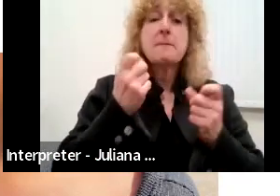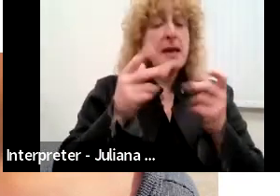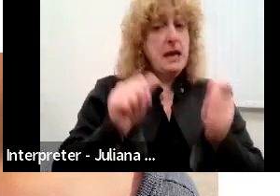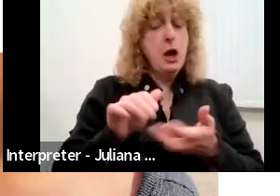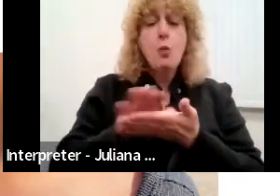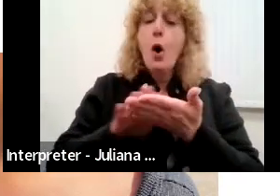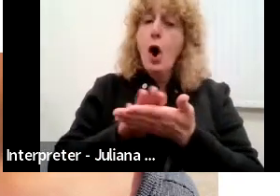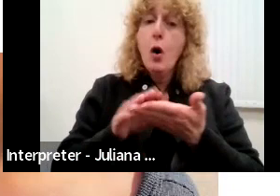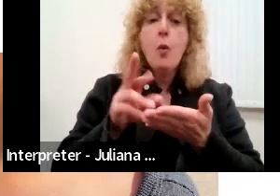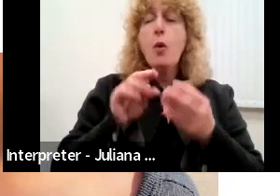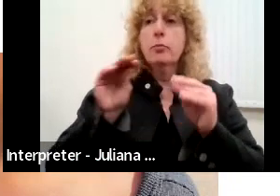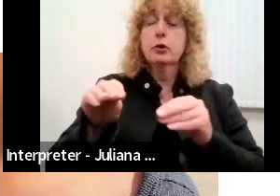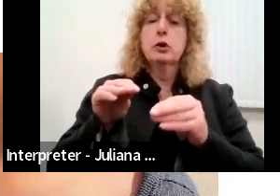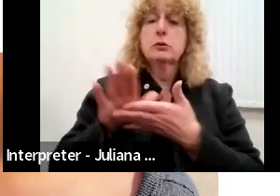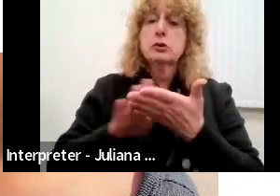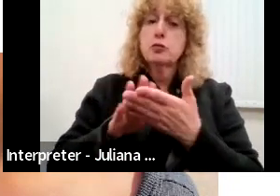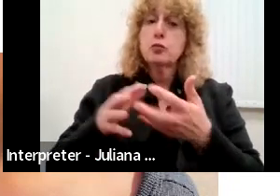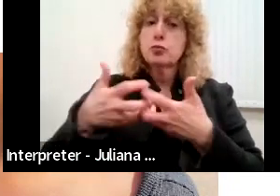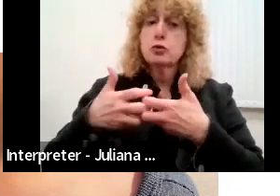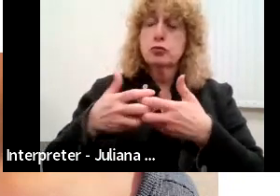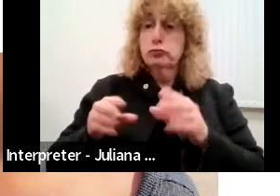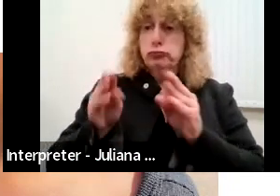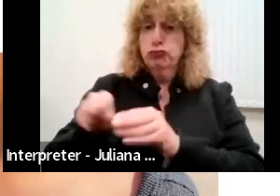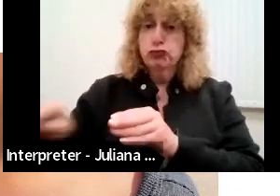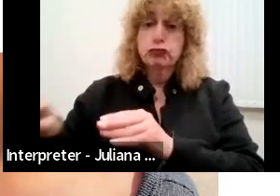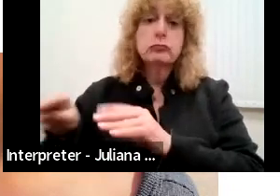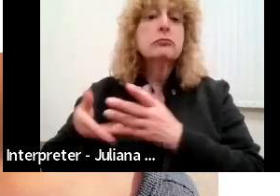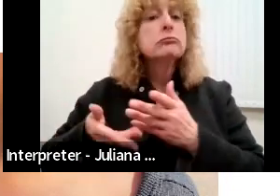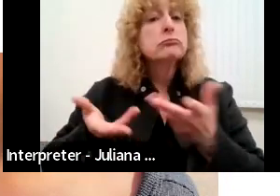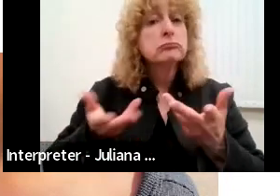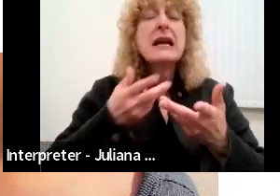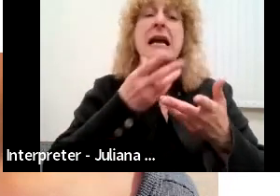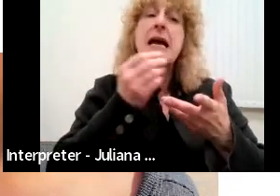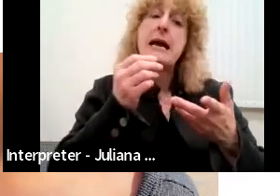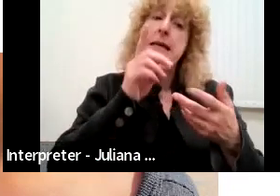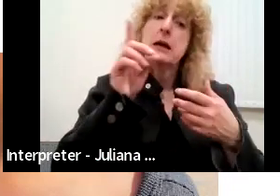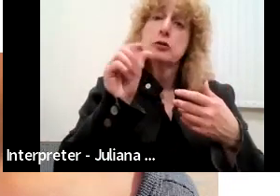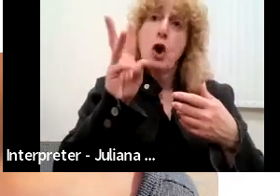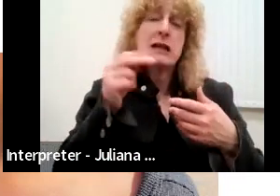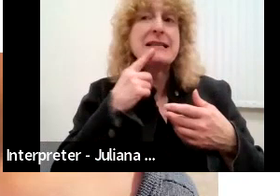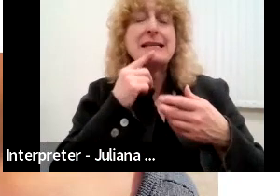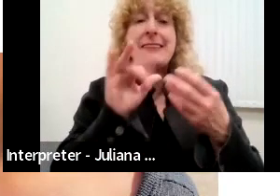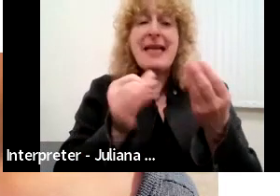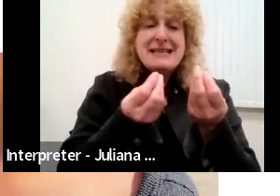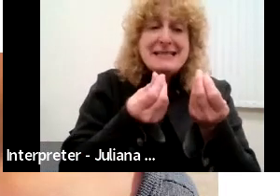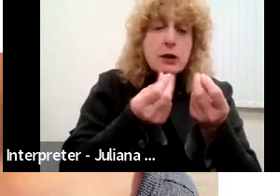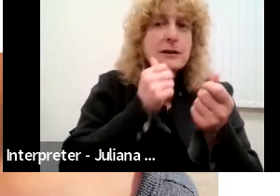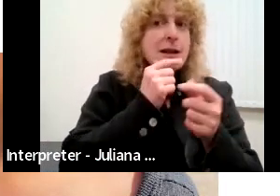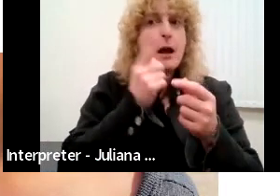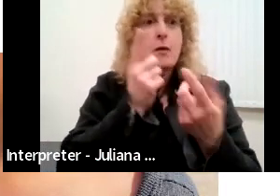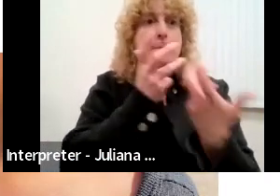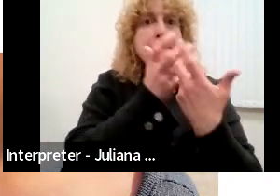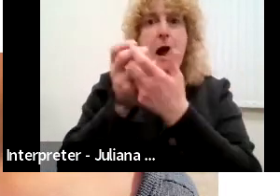dishwasher. Katie said that's good to know. And Dawn said they aren't the right texture for everyone, so trials of different textures is